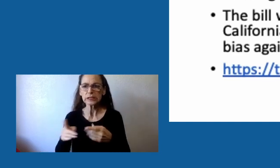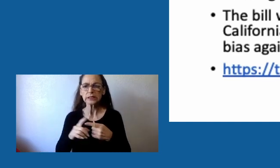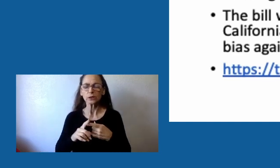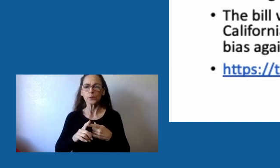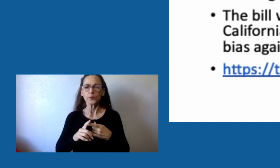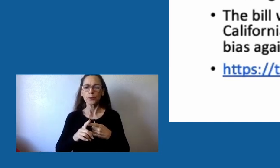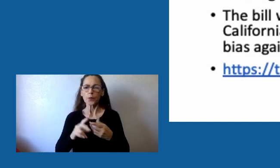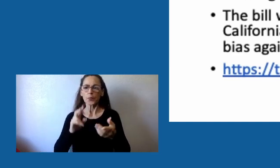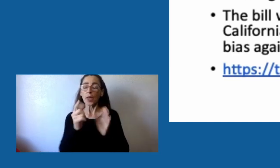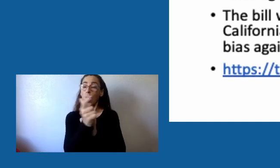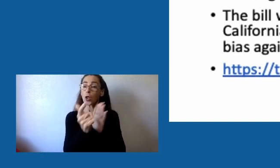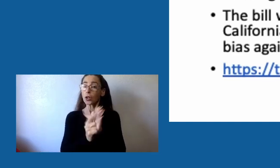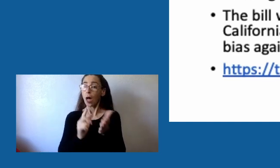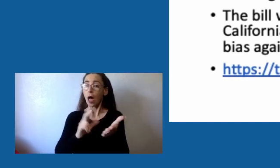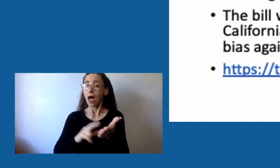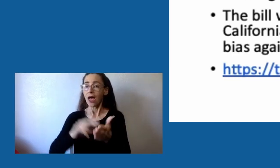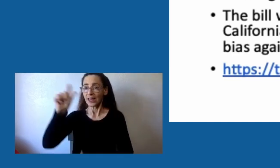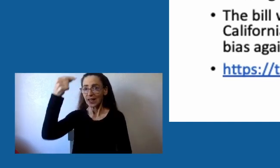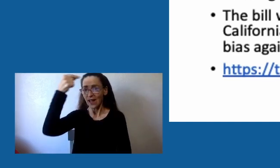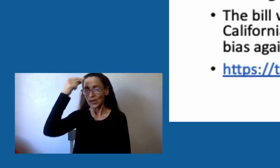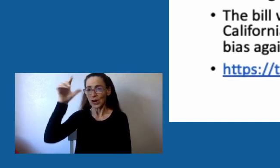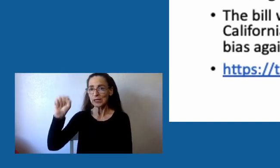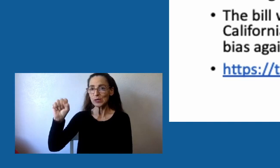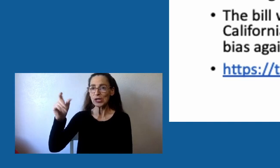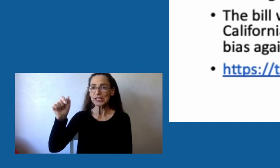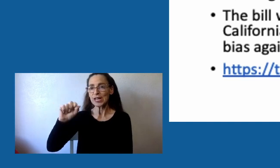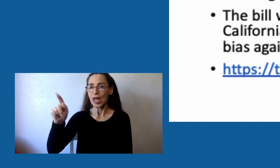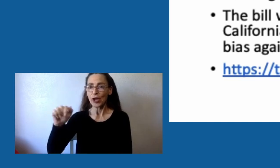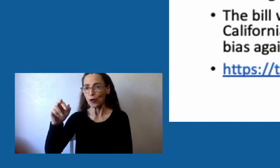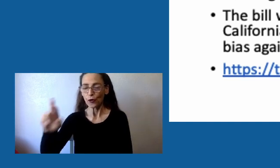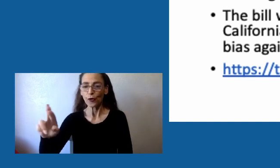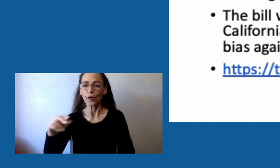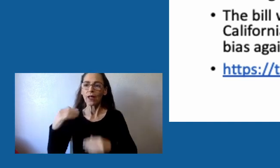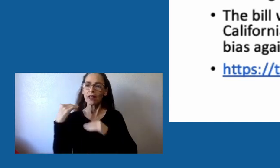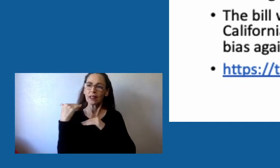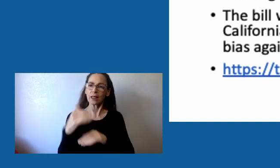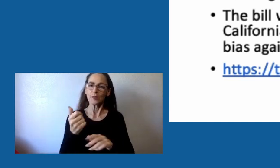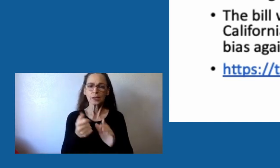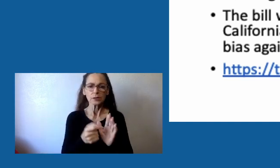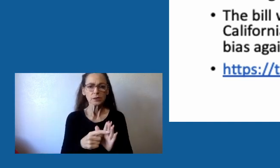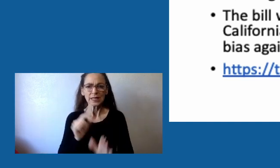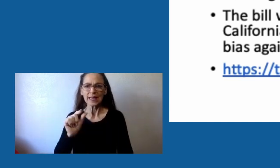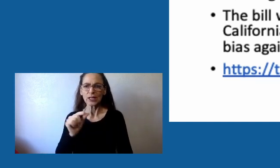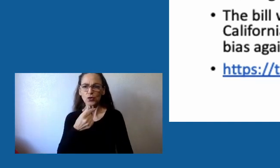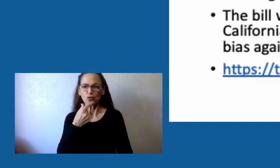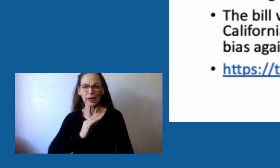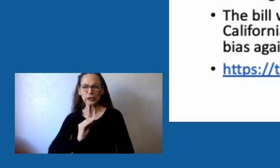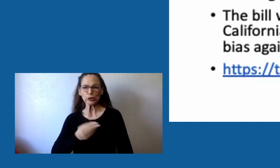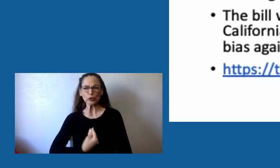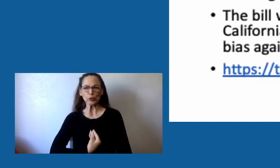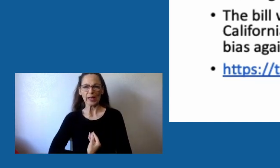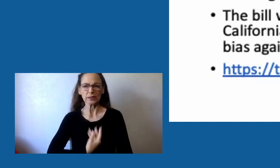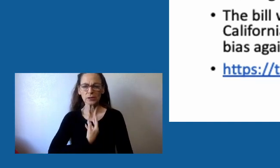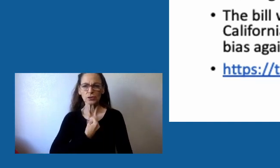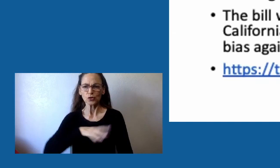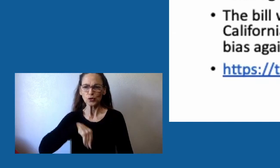was signed into law by Governor Schwarzenegger in 2006. The law limited the use by criminal defendants of the gay trans panic defense by allowing parties